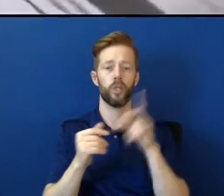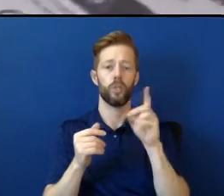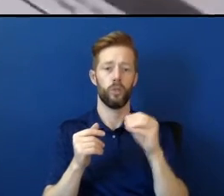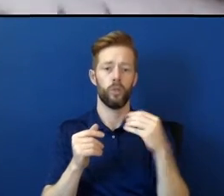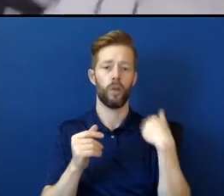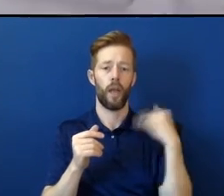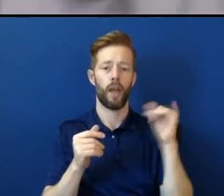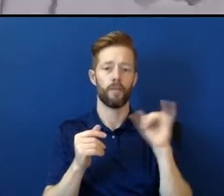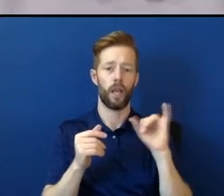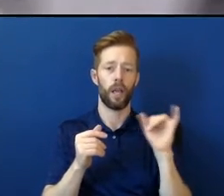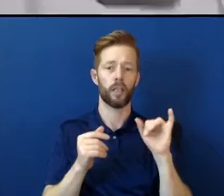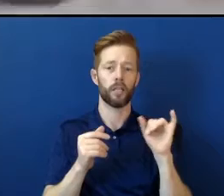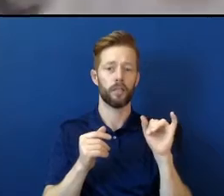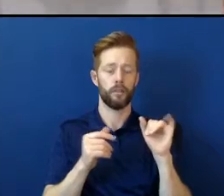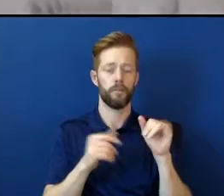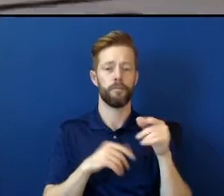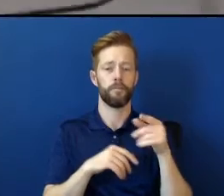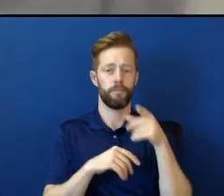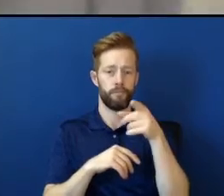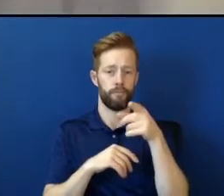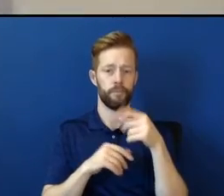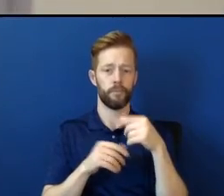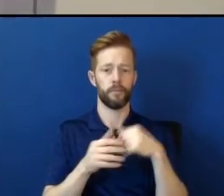we do have like accompanying